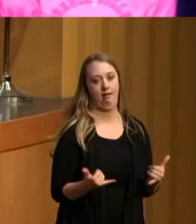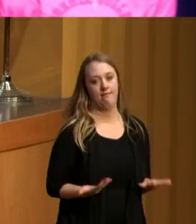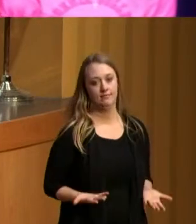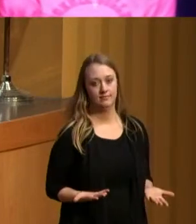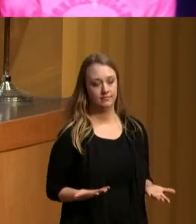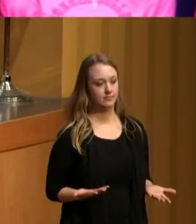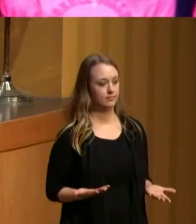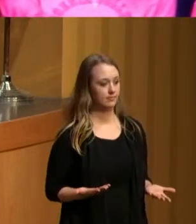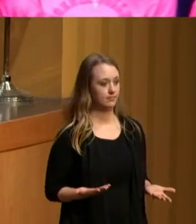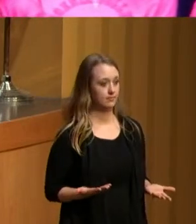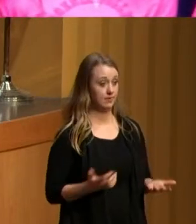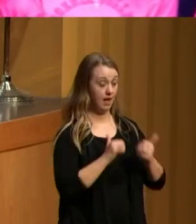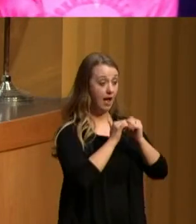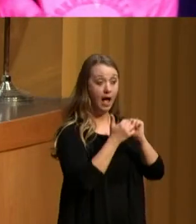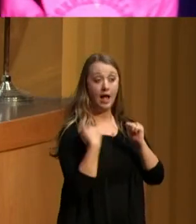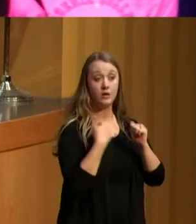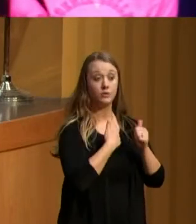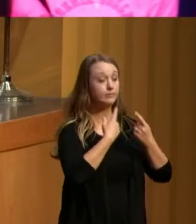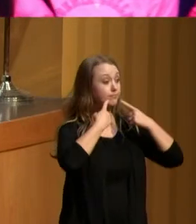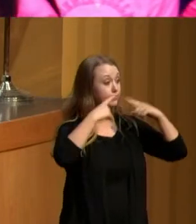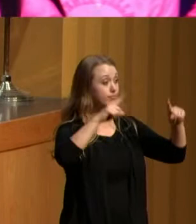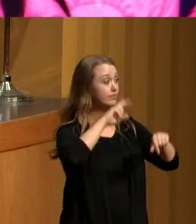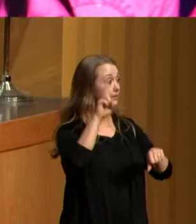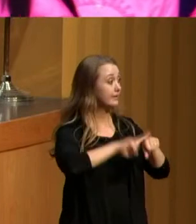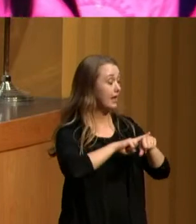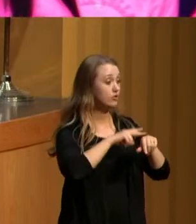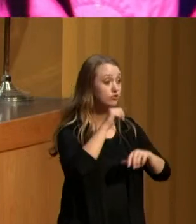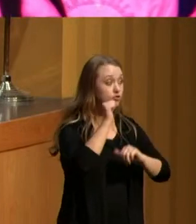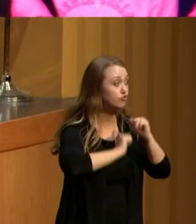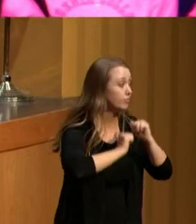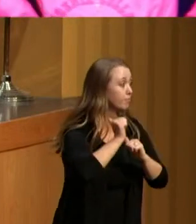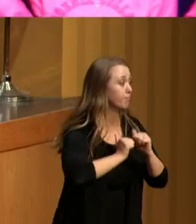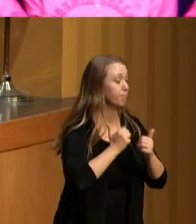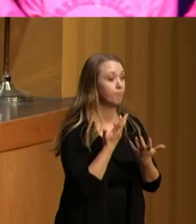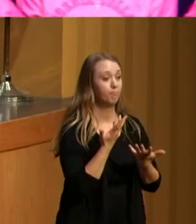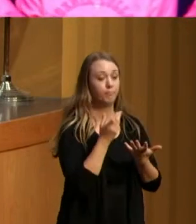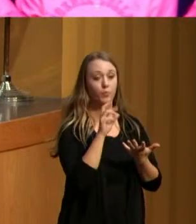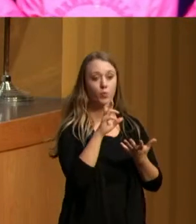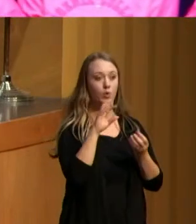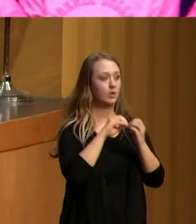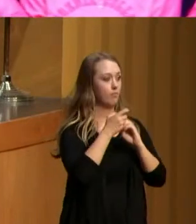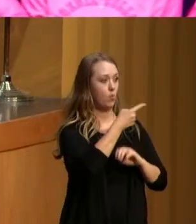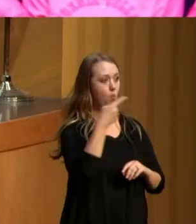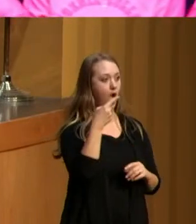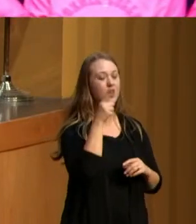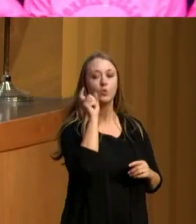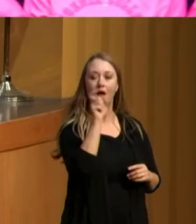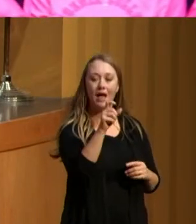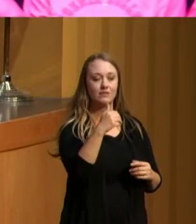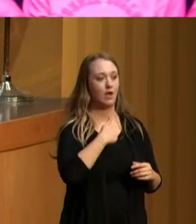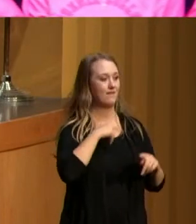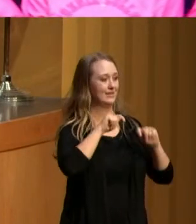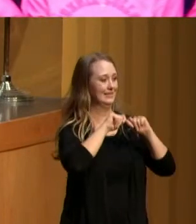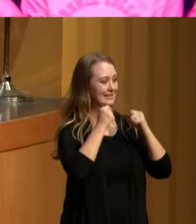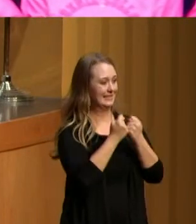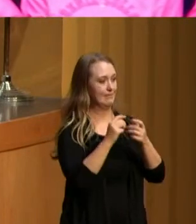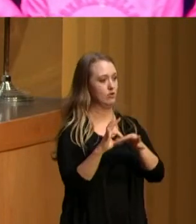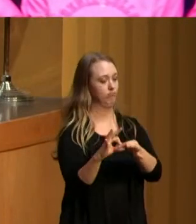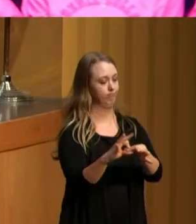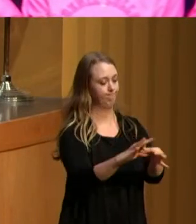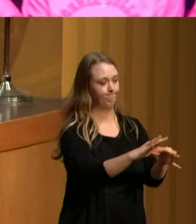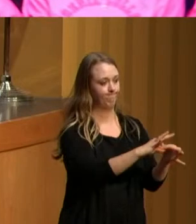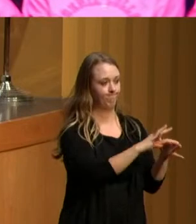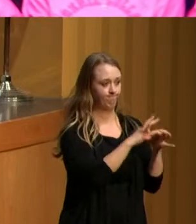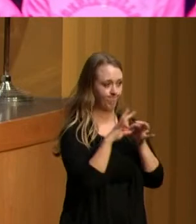you ever accomplish a national championship or number one goal is you have to have team unity. Our team starts